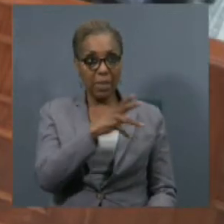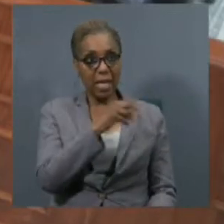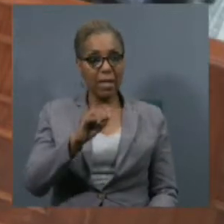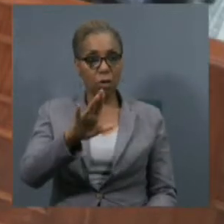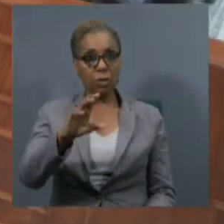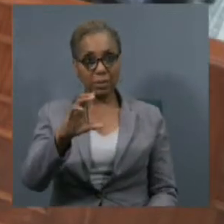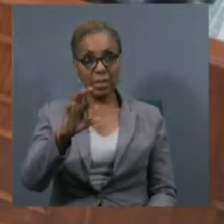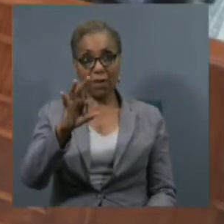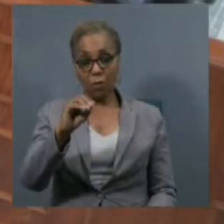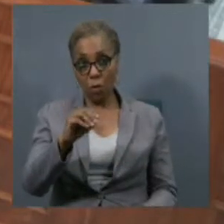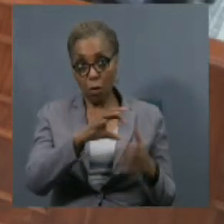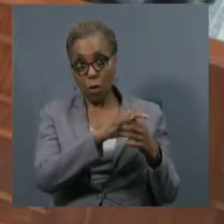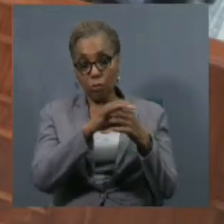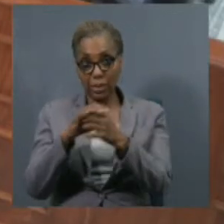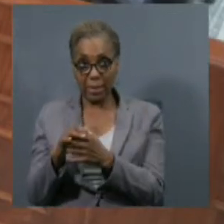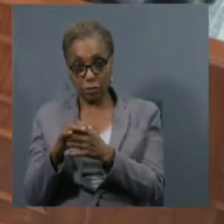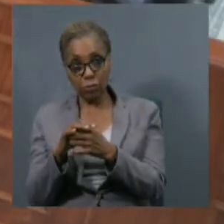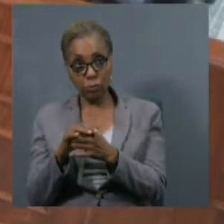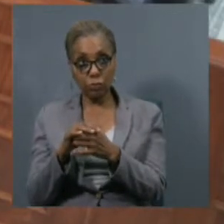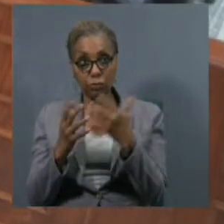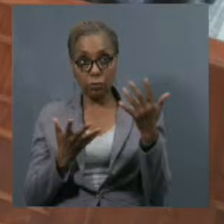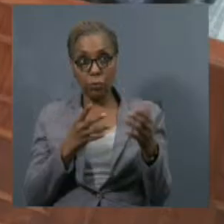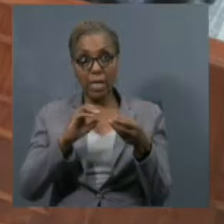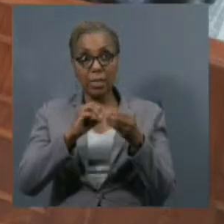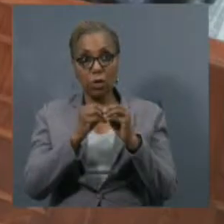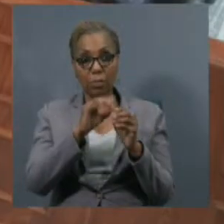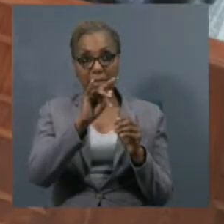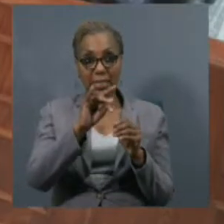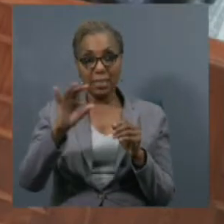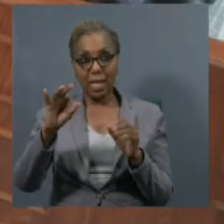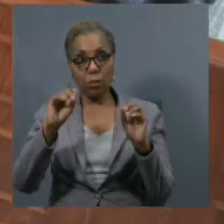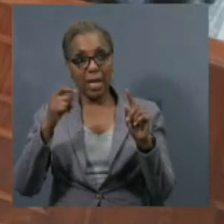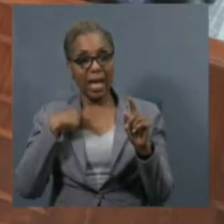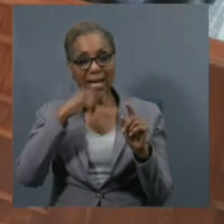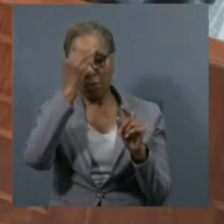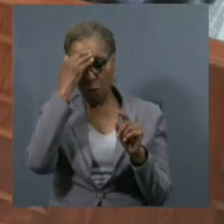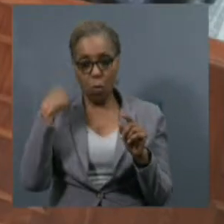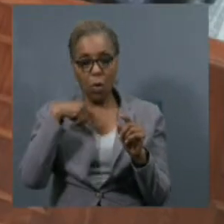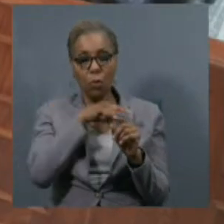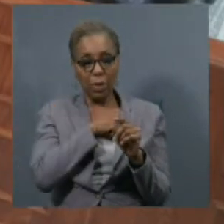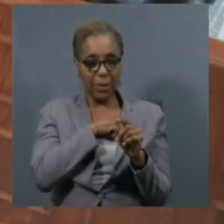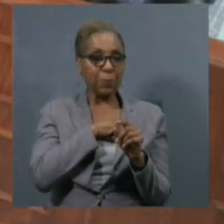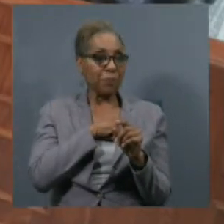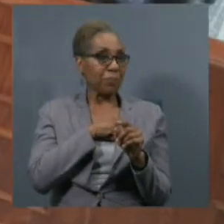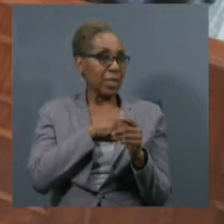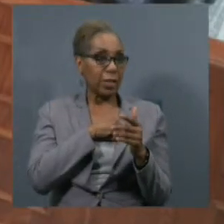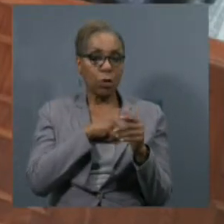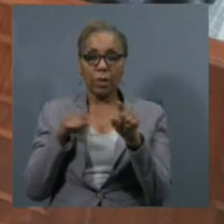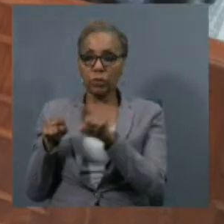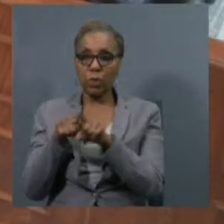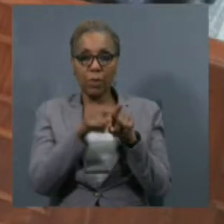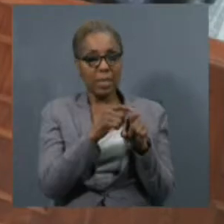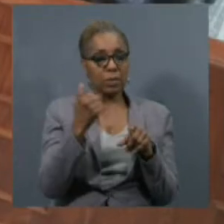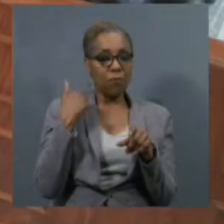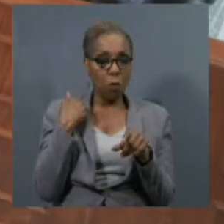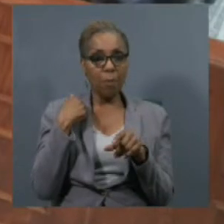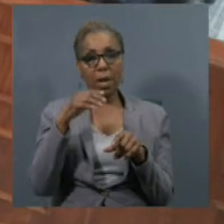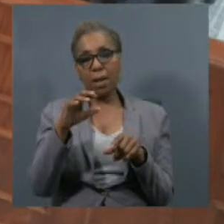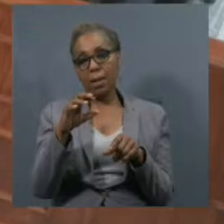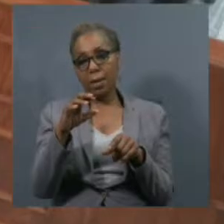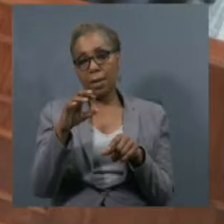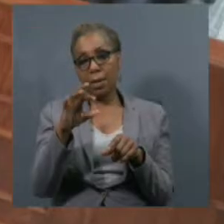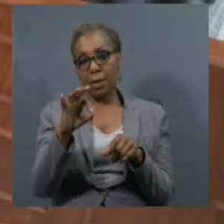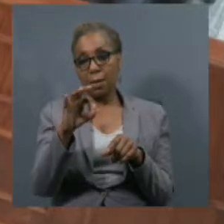with us today as it relates to items 18, 19. I know we spent, and as well as former Mayor Stodela,